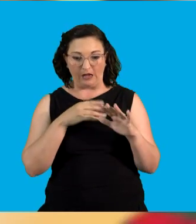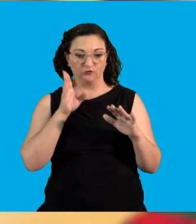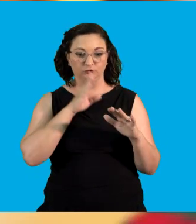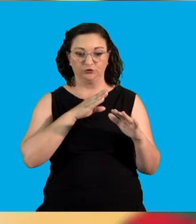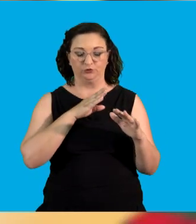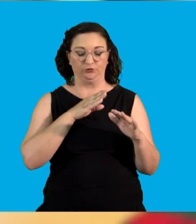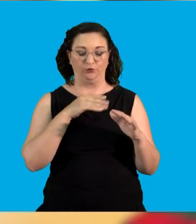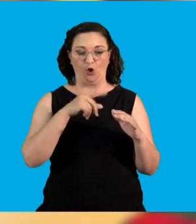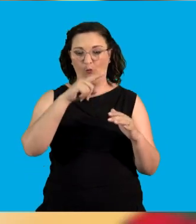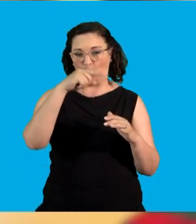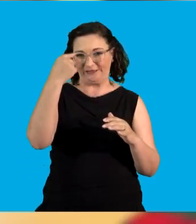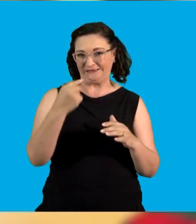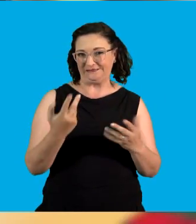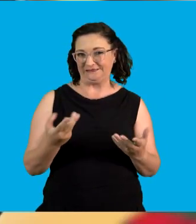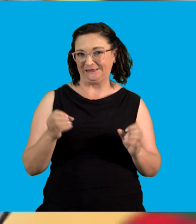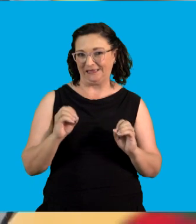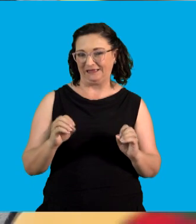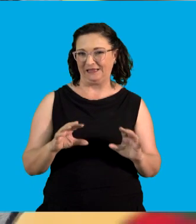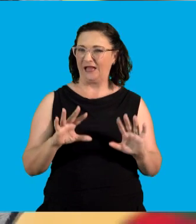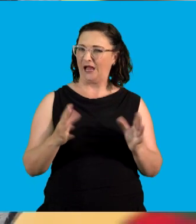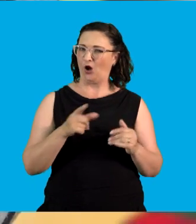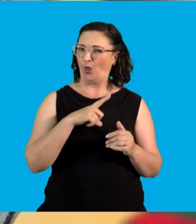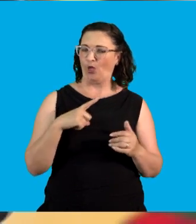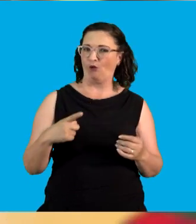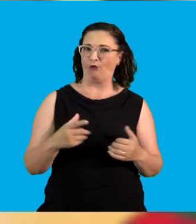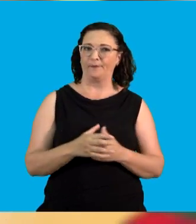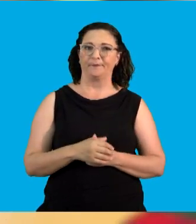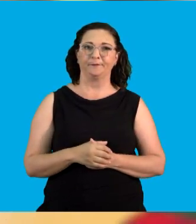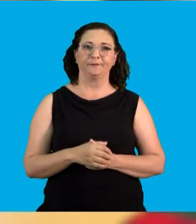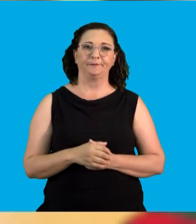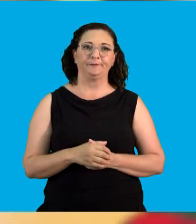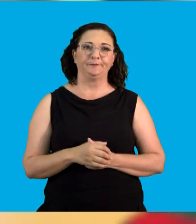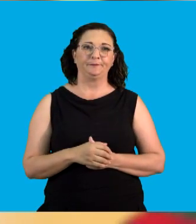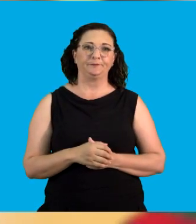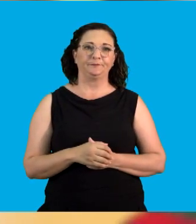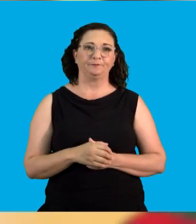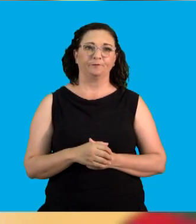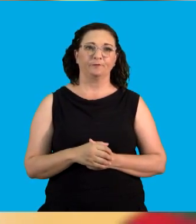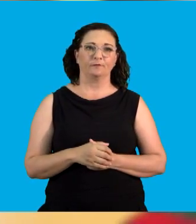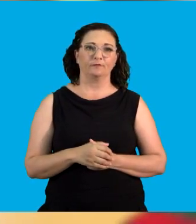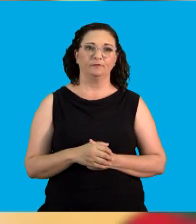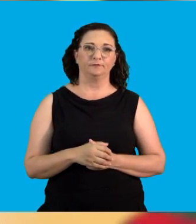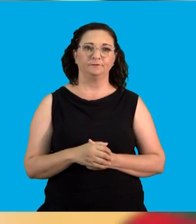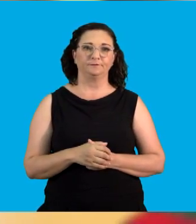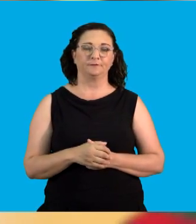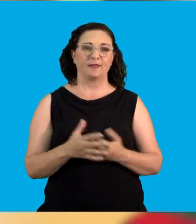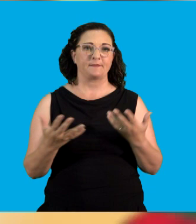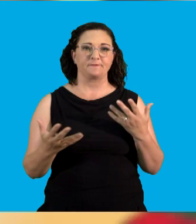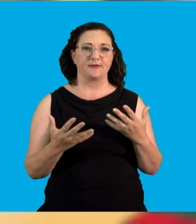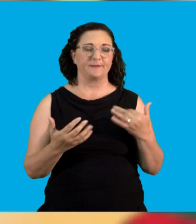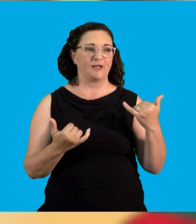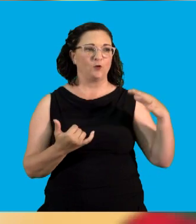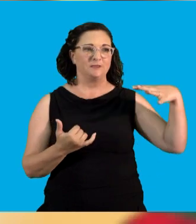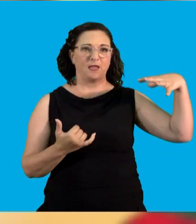heat energy? How long will we do that? How will we notice? How long will we notice that, okay? If the sun